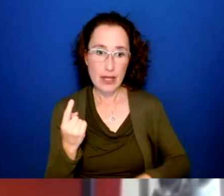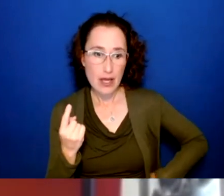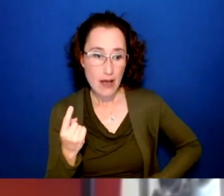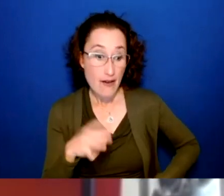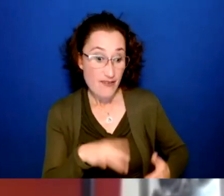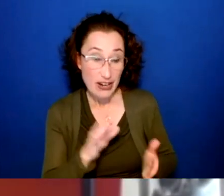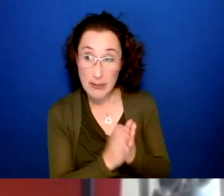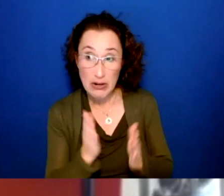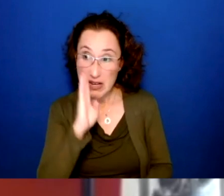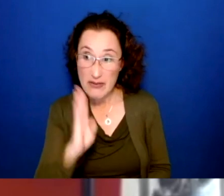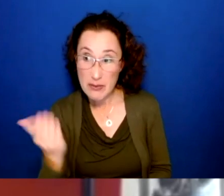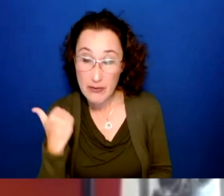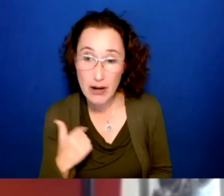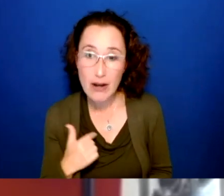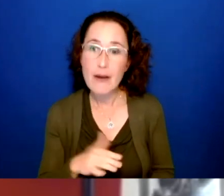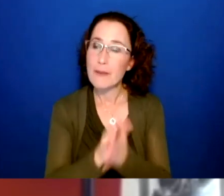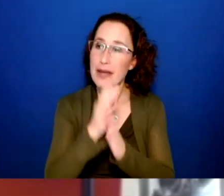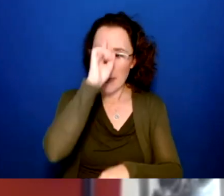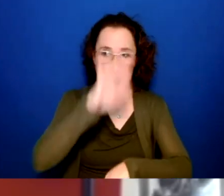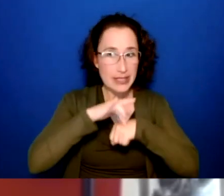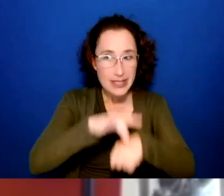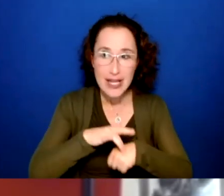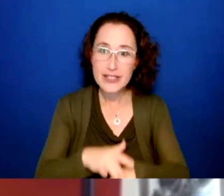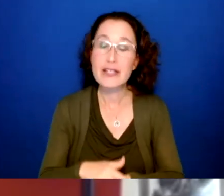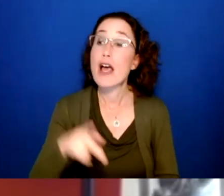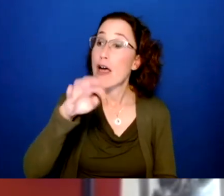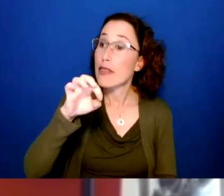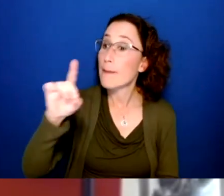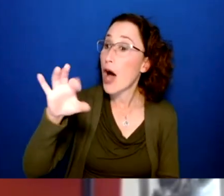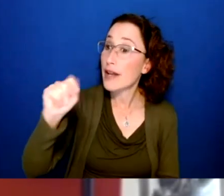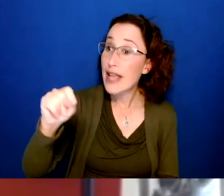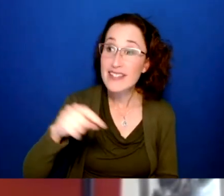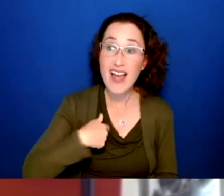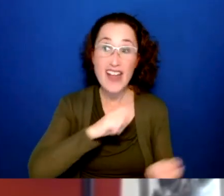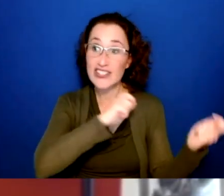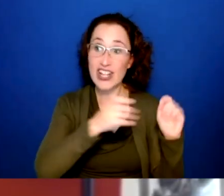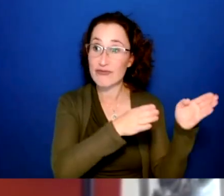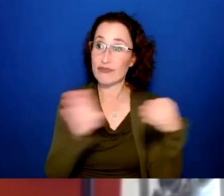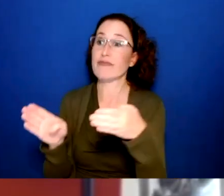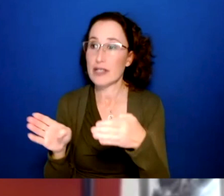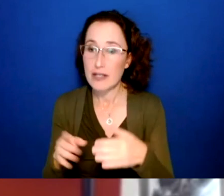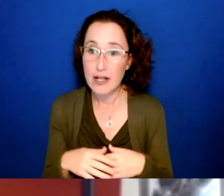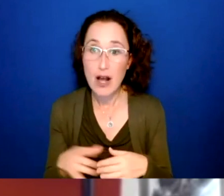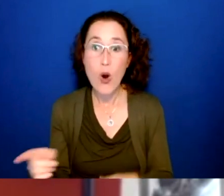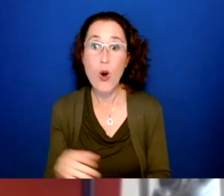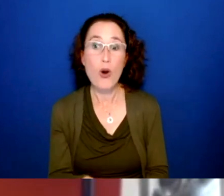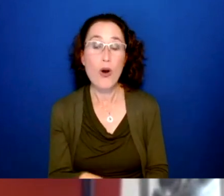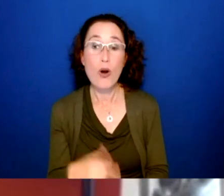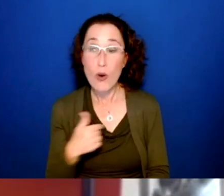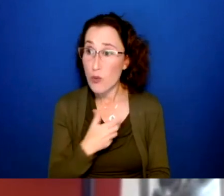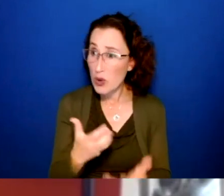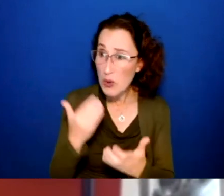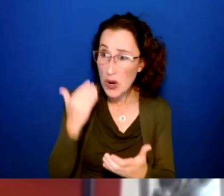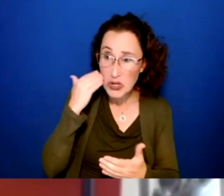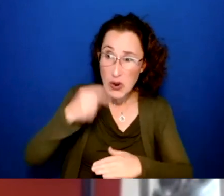and it's been a huge obsession. I switched gears to, even on the podcast, it's mostly what I talk about today, because it turns out, oh, this is something we all want to know about very